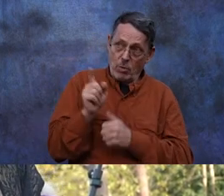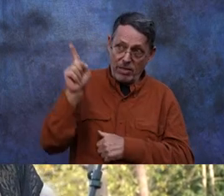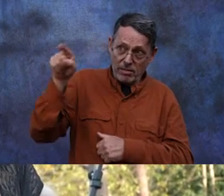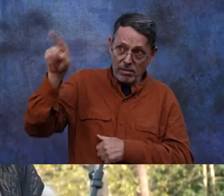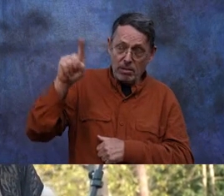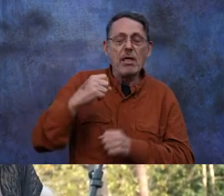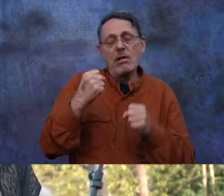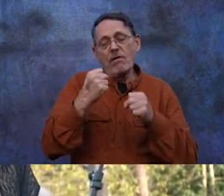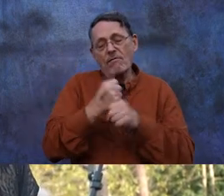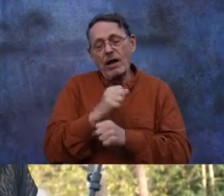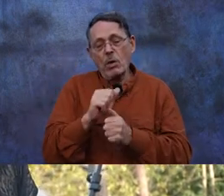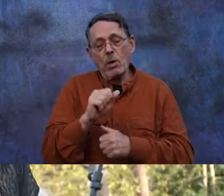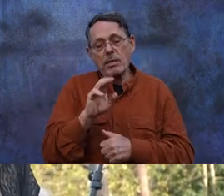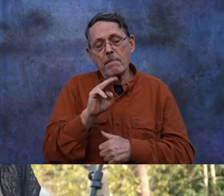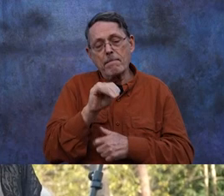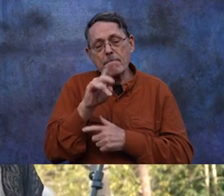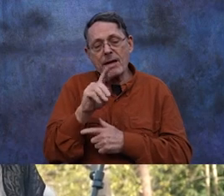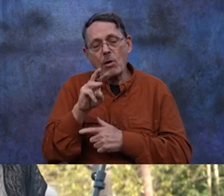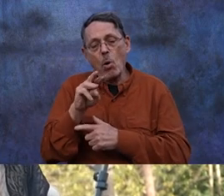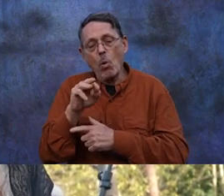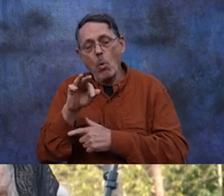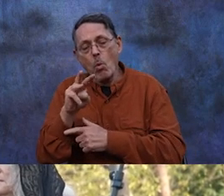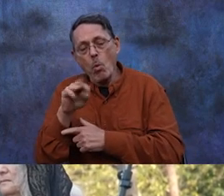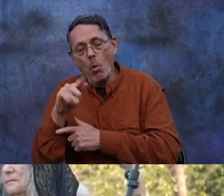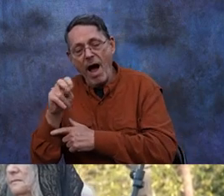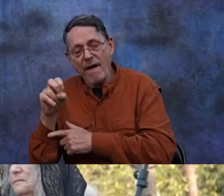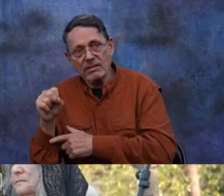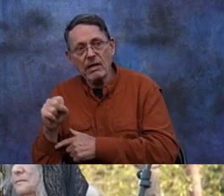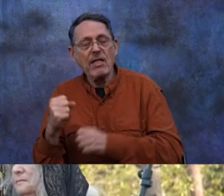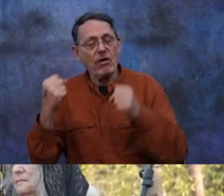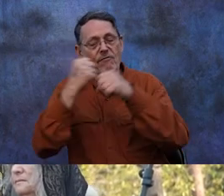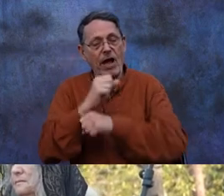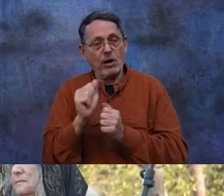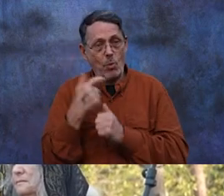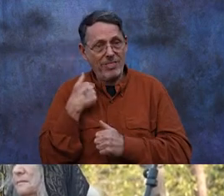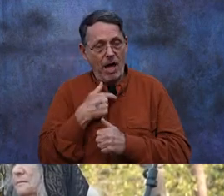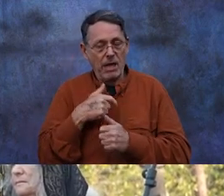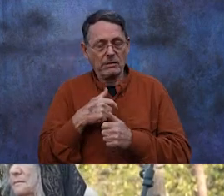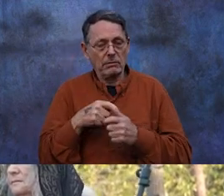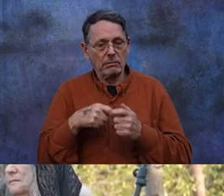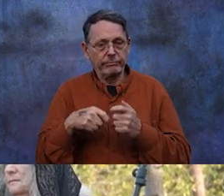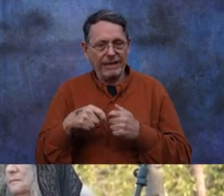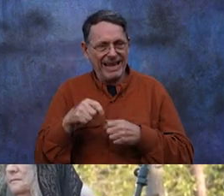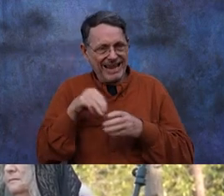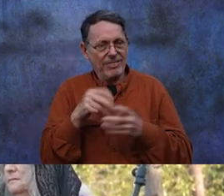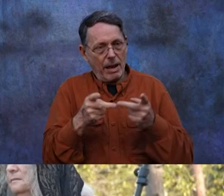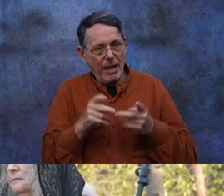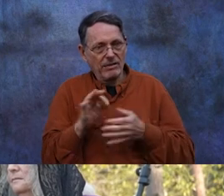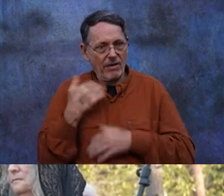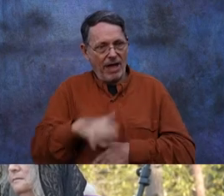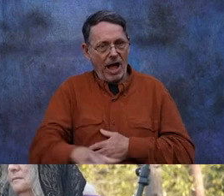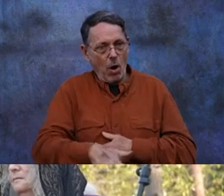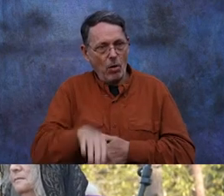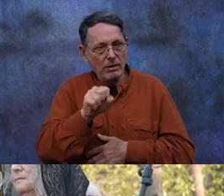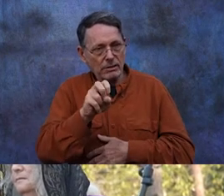are fighting with midwives, and they are fighting with us in the place of our sex. And as